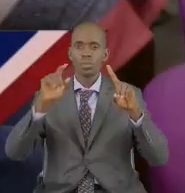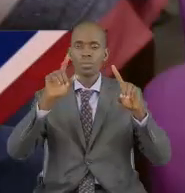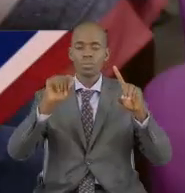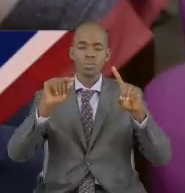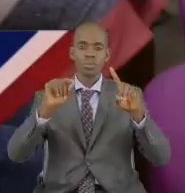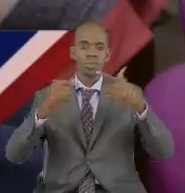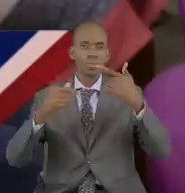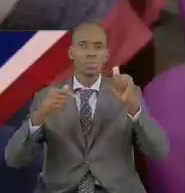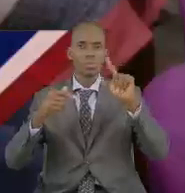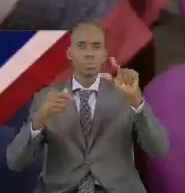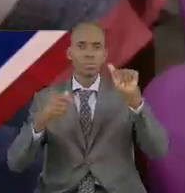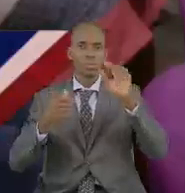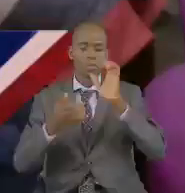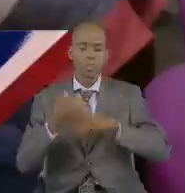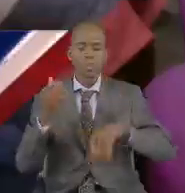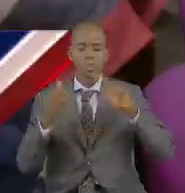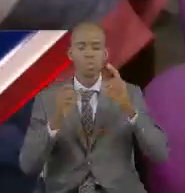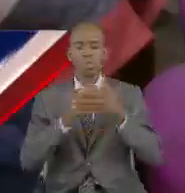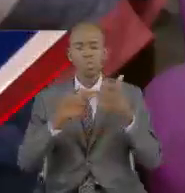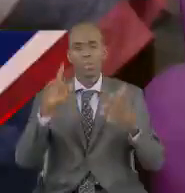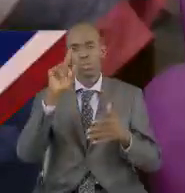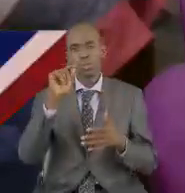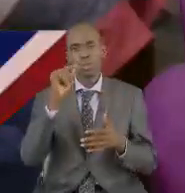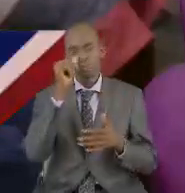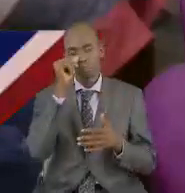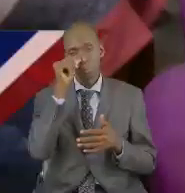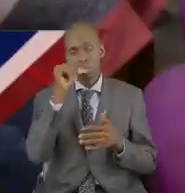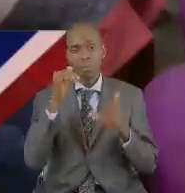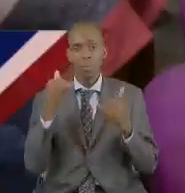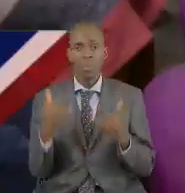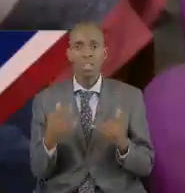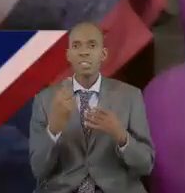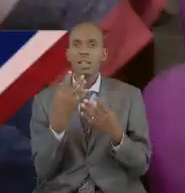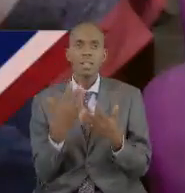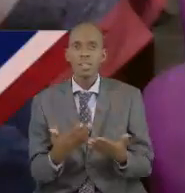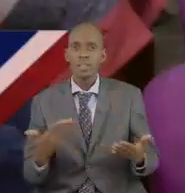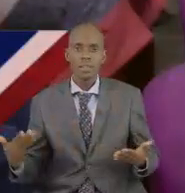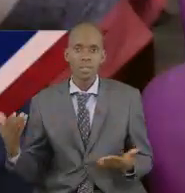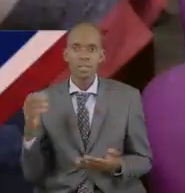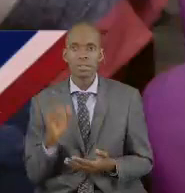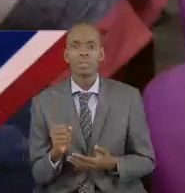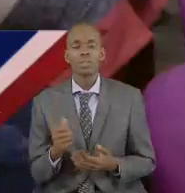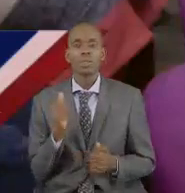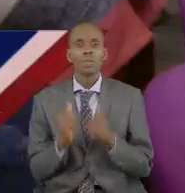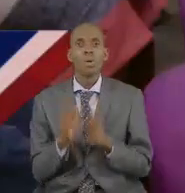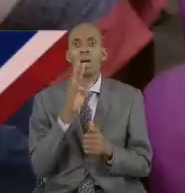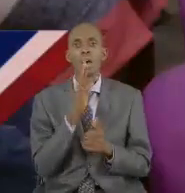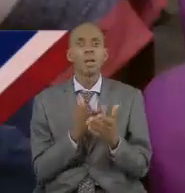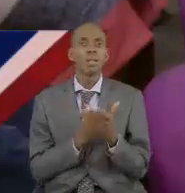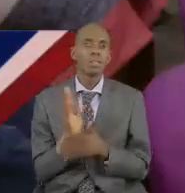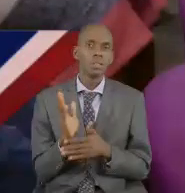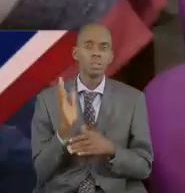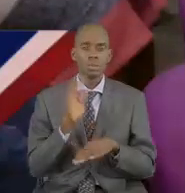Galatians chapter 1, verse 20. Now, the things which I write unto